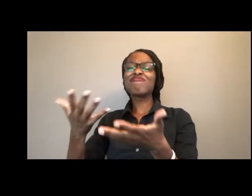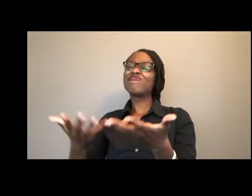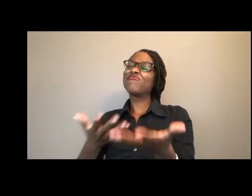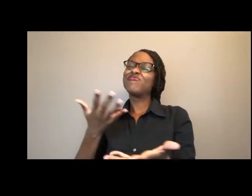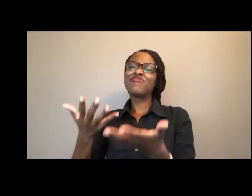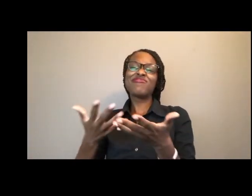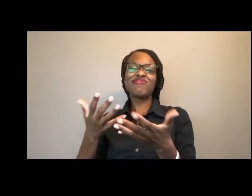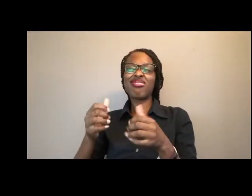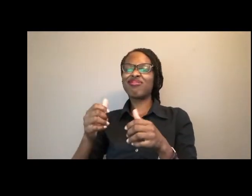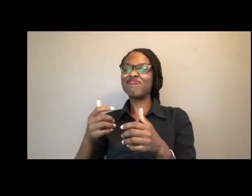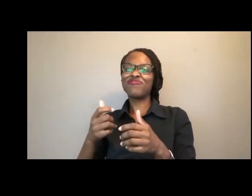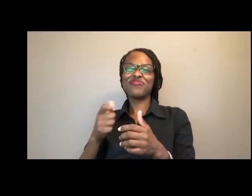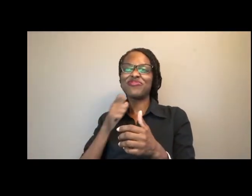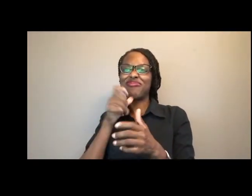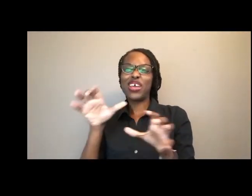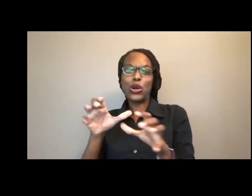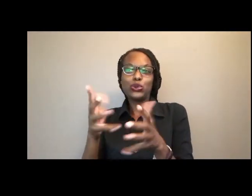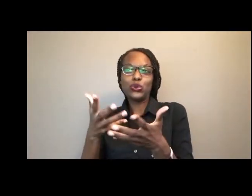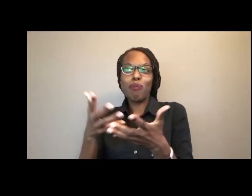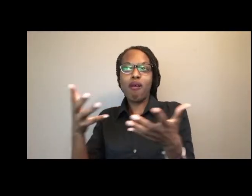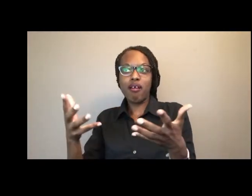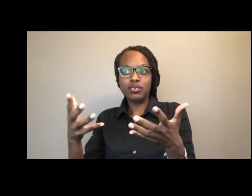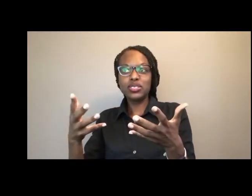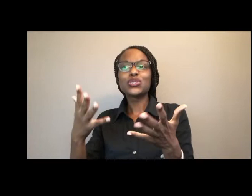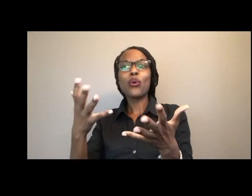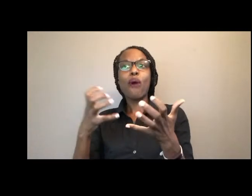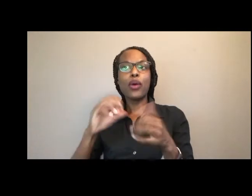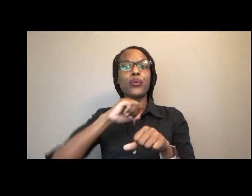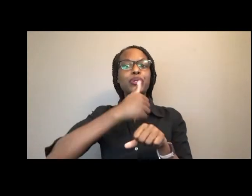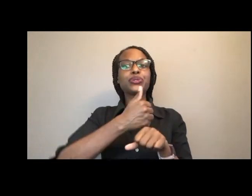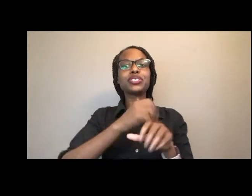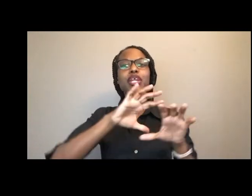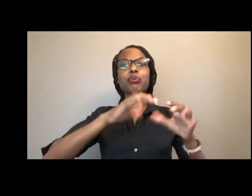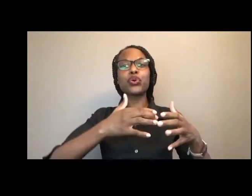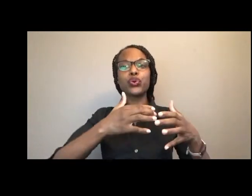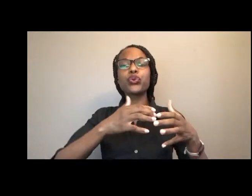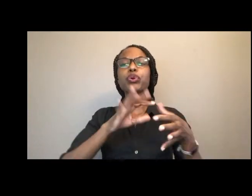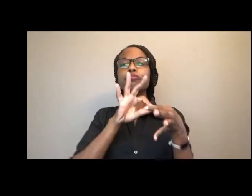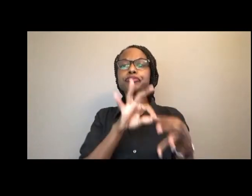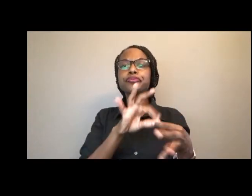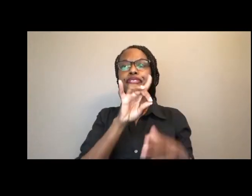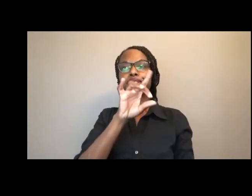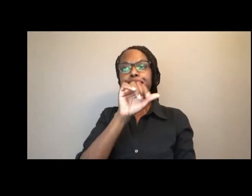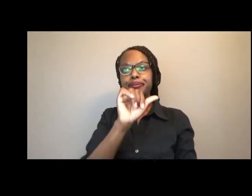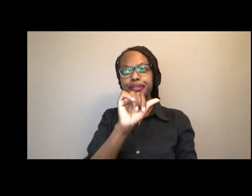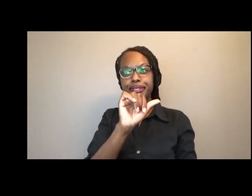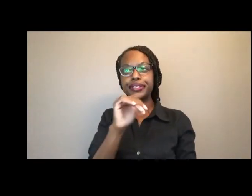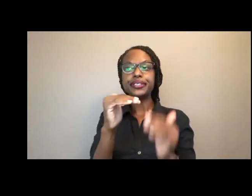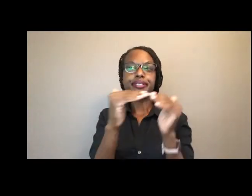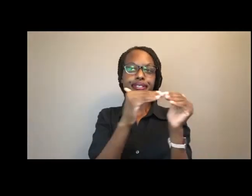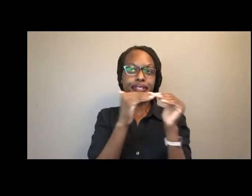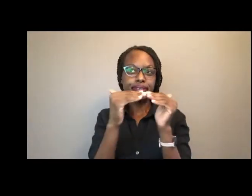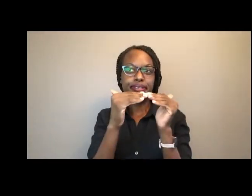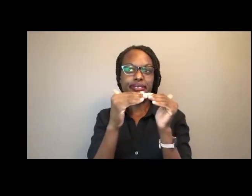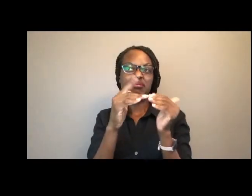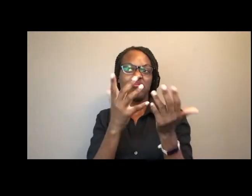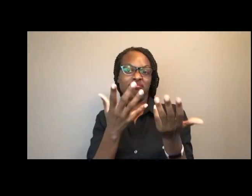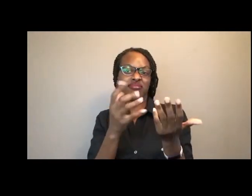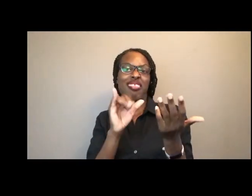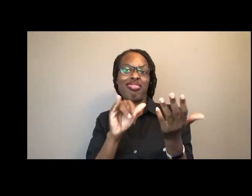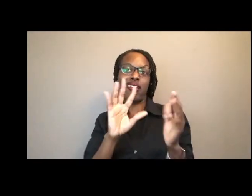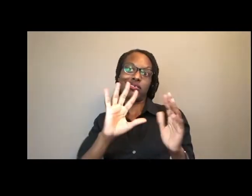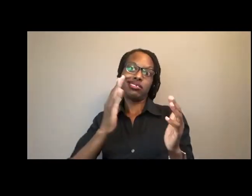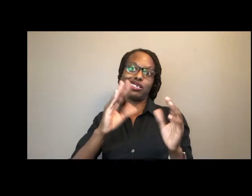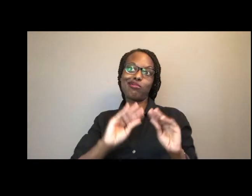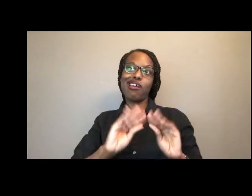an article in the 360 radio for the New York Times on his journey